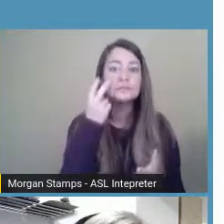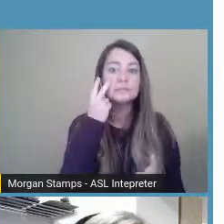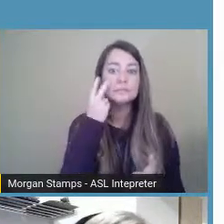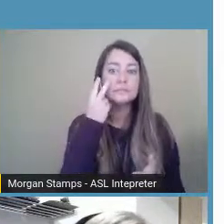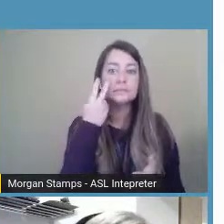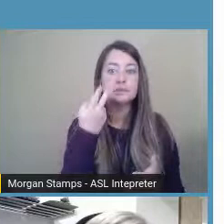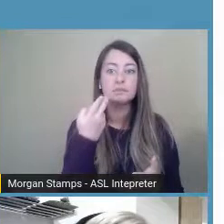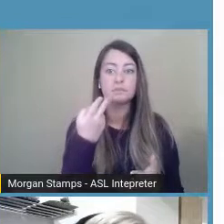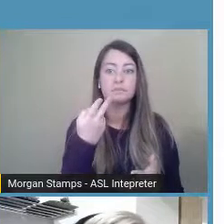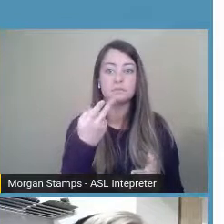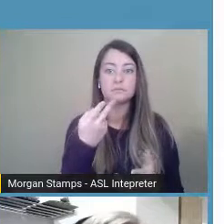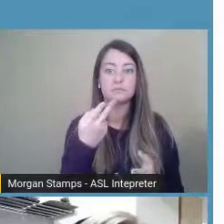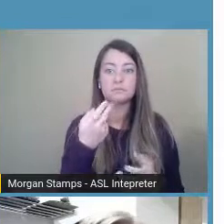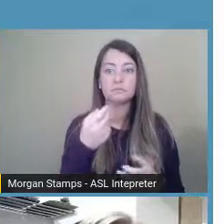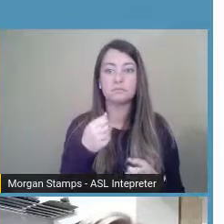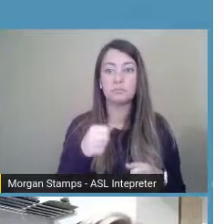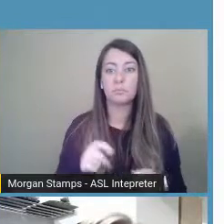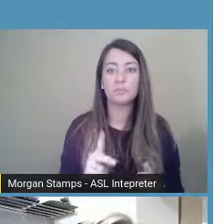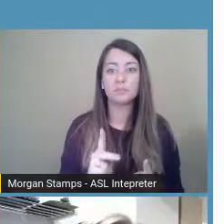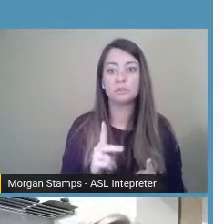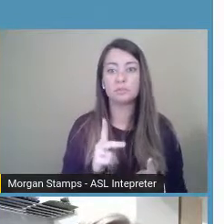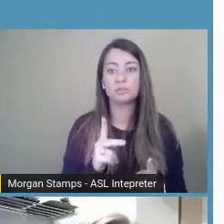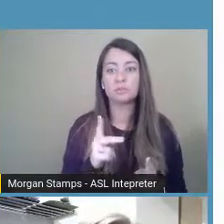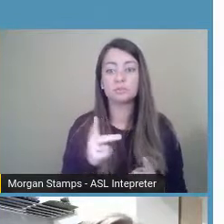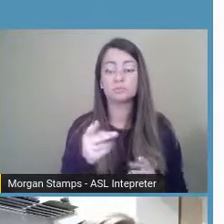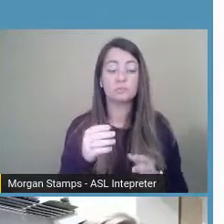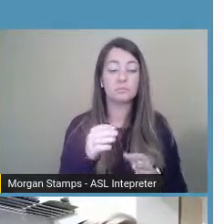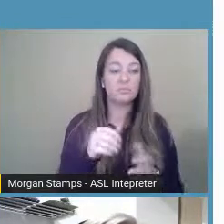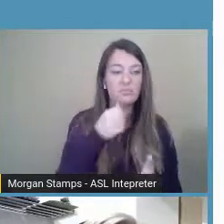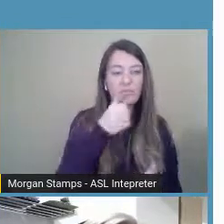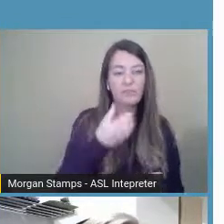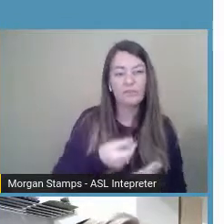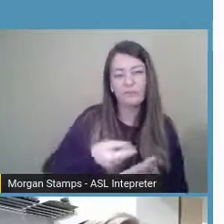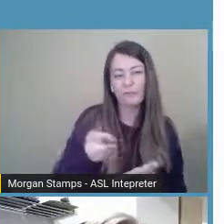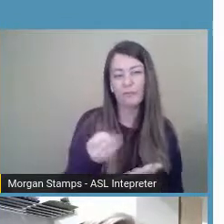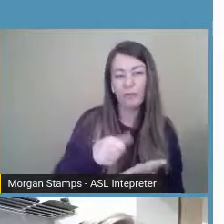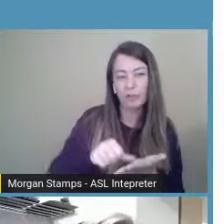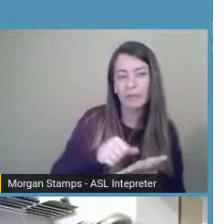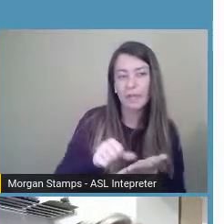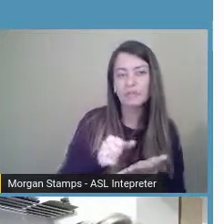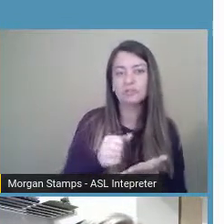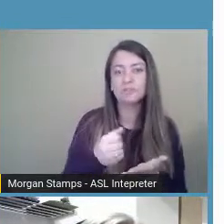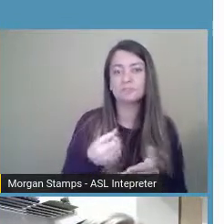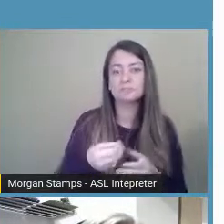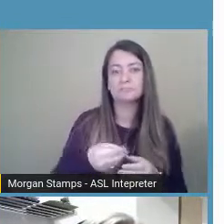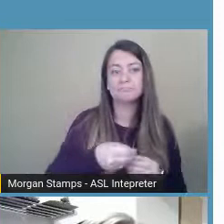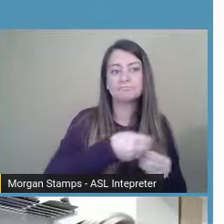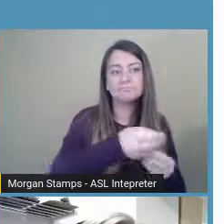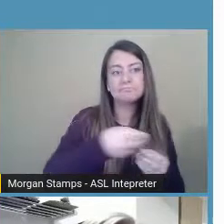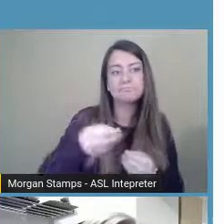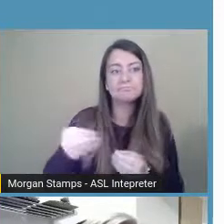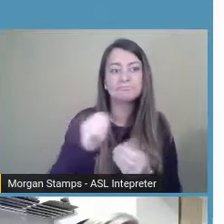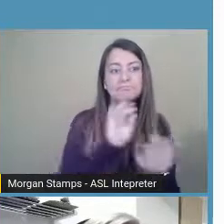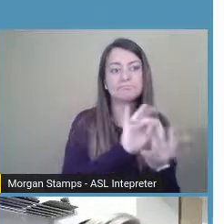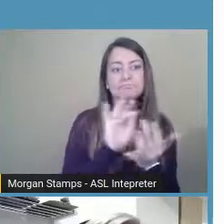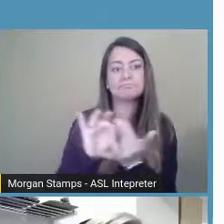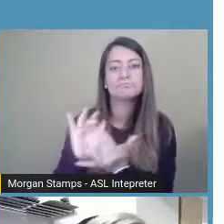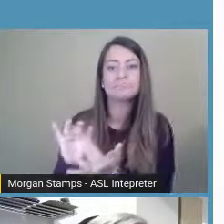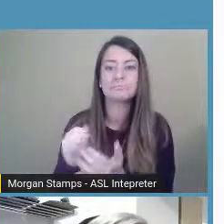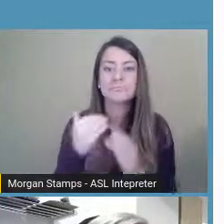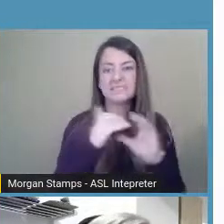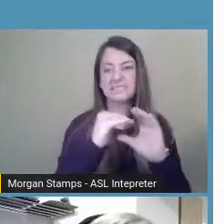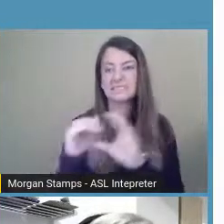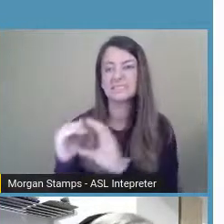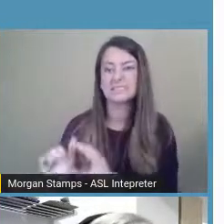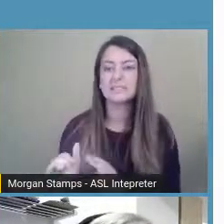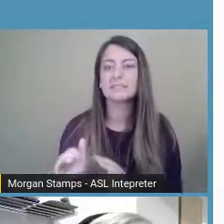was a natural fit for us. Owing to the historical importance of arts and crafts in our museum's mission and to the contemporary